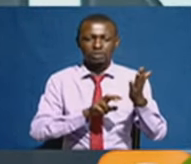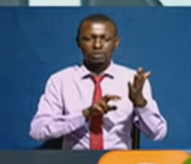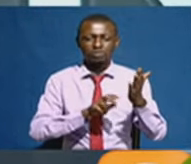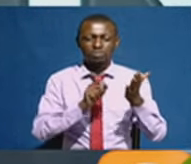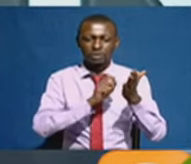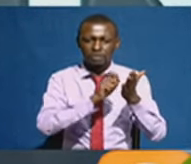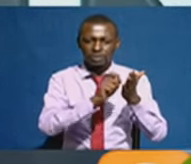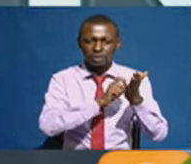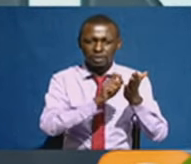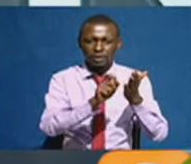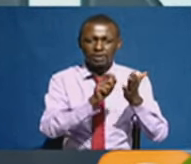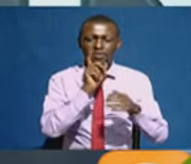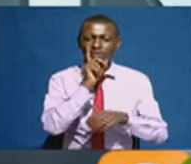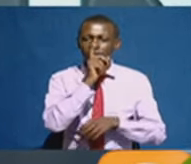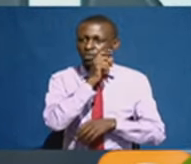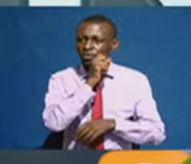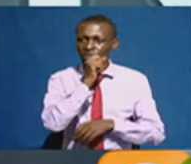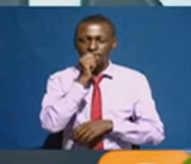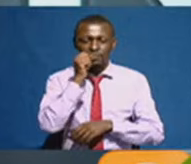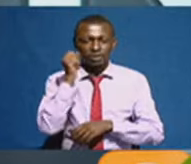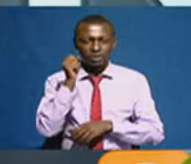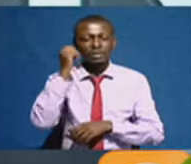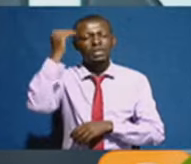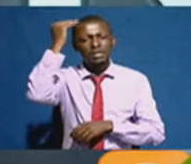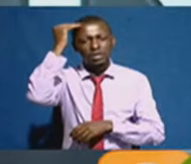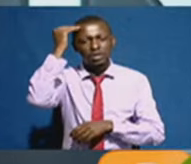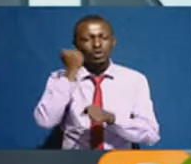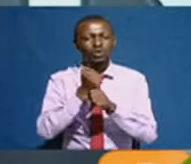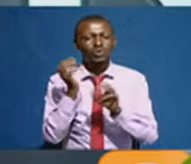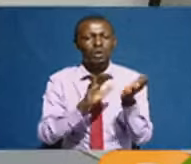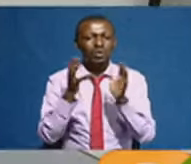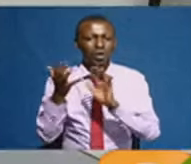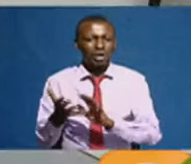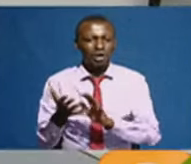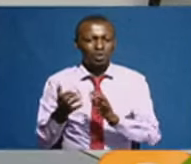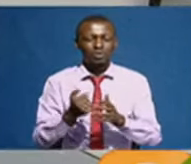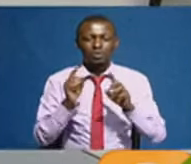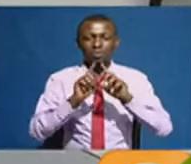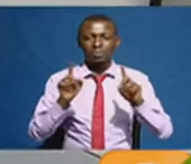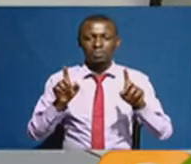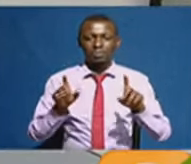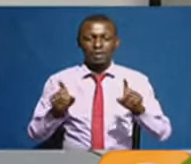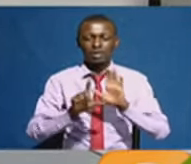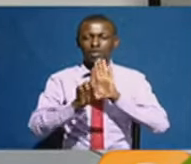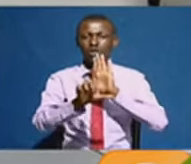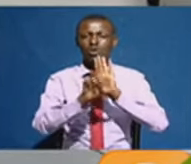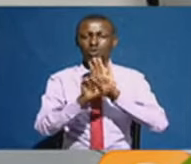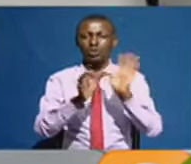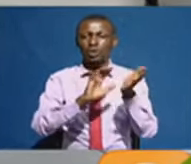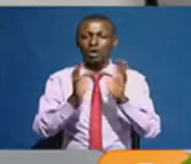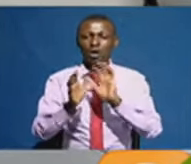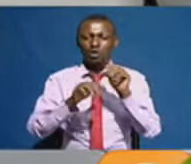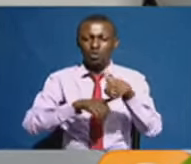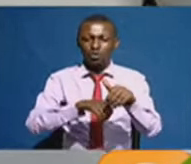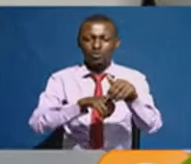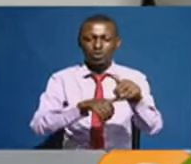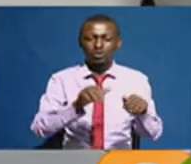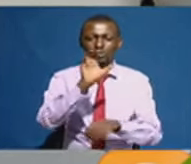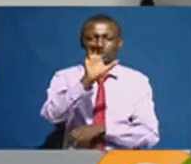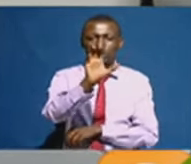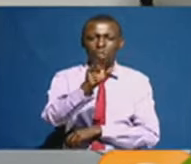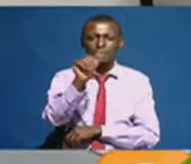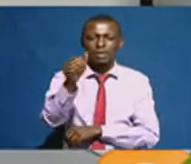signed, then they know the avenue. But go to court. Yvonne, you talk about the legality of the CBA because it was registered in court